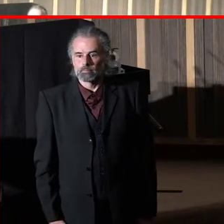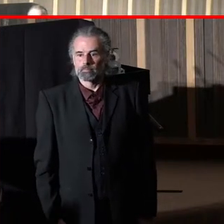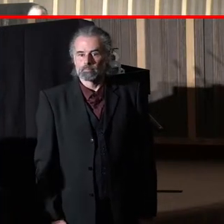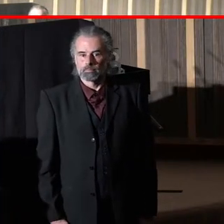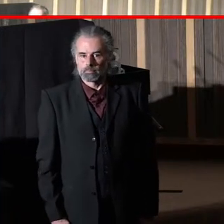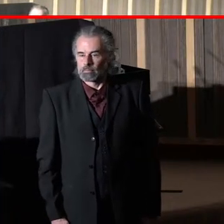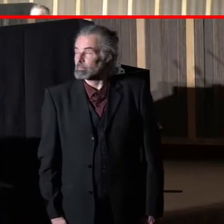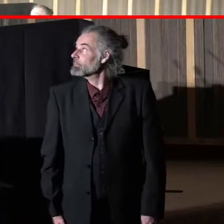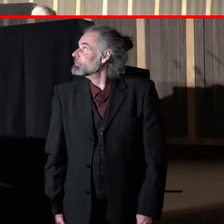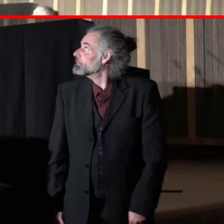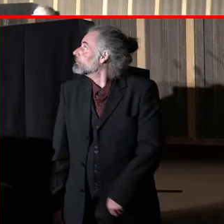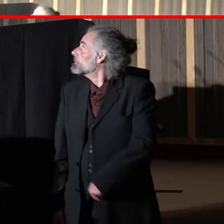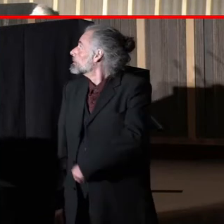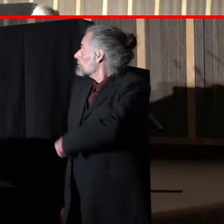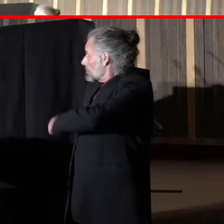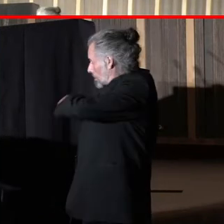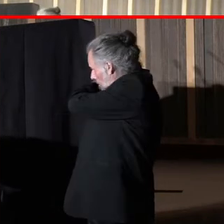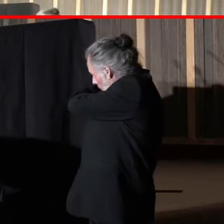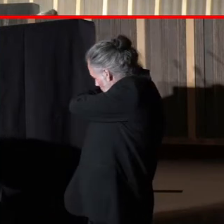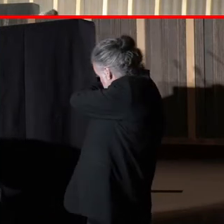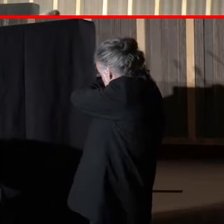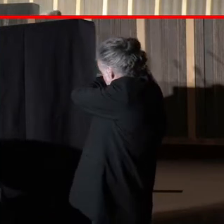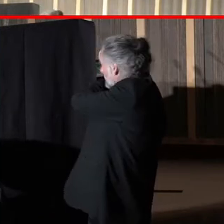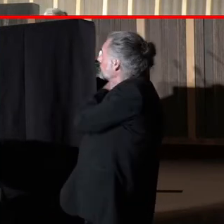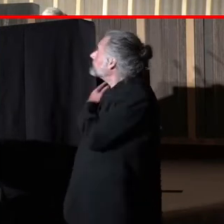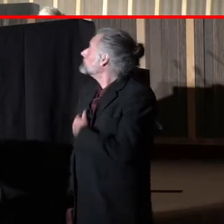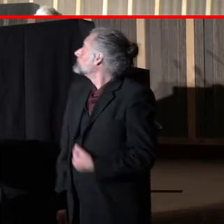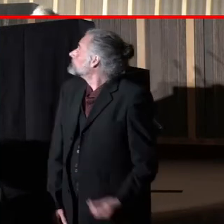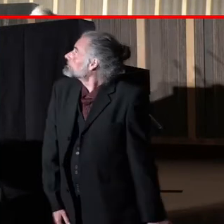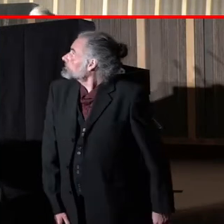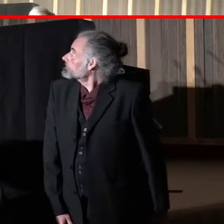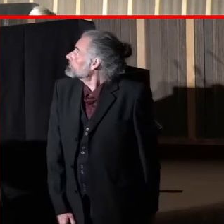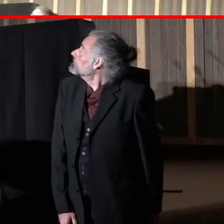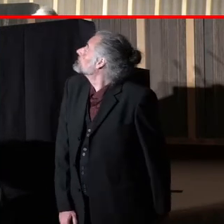with us. Thank you. Please, fire away.